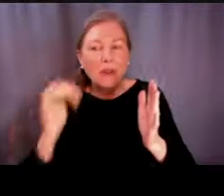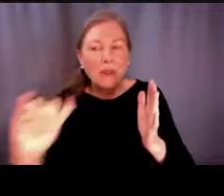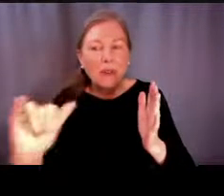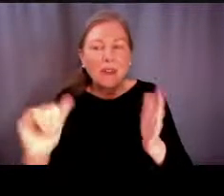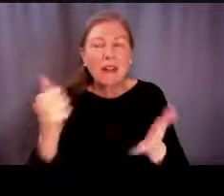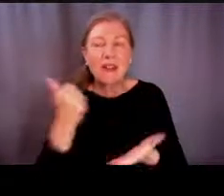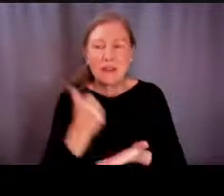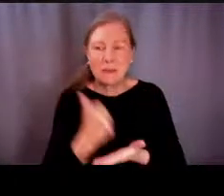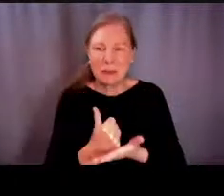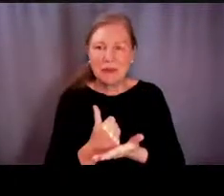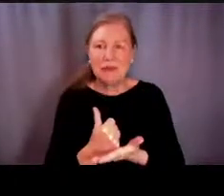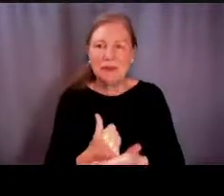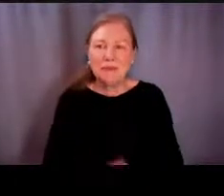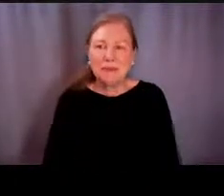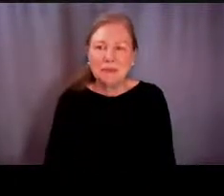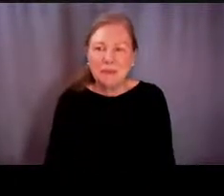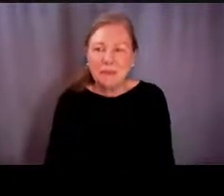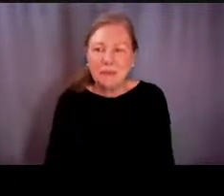Amen.